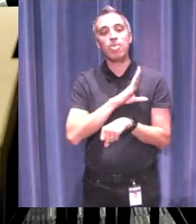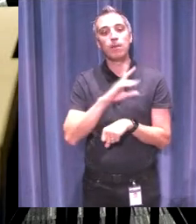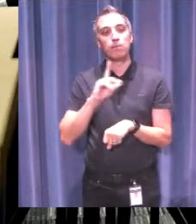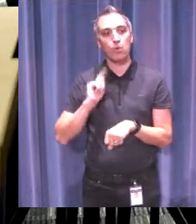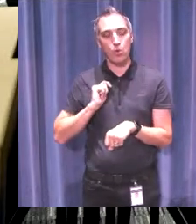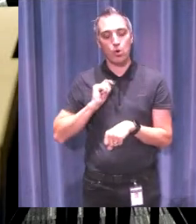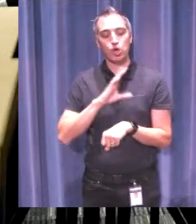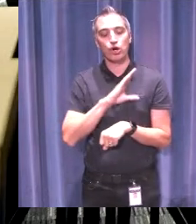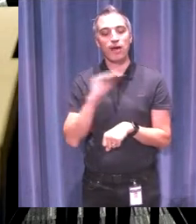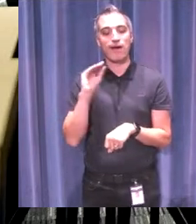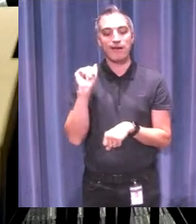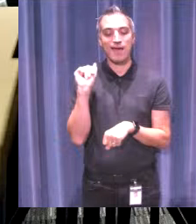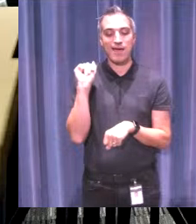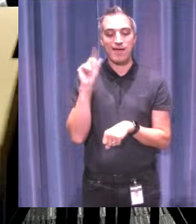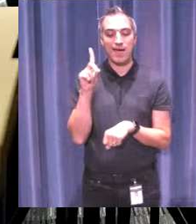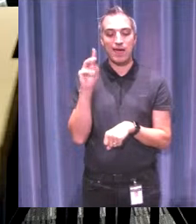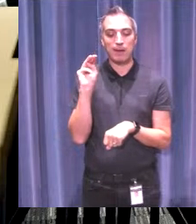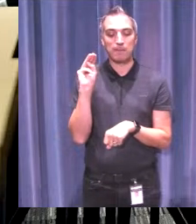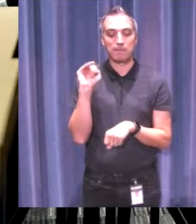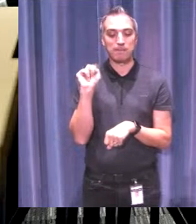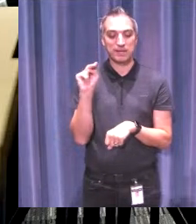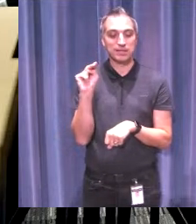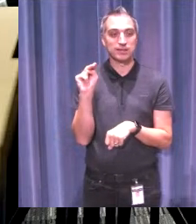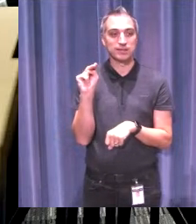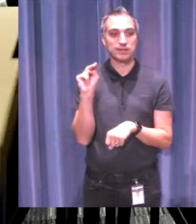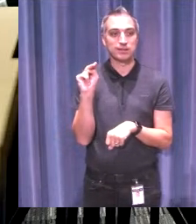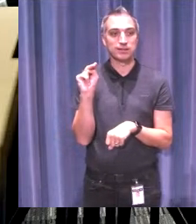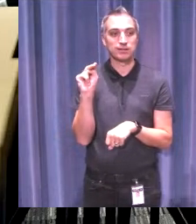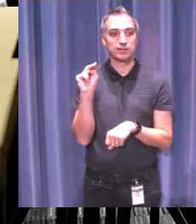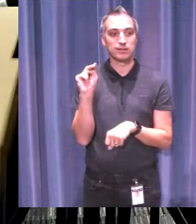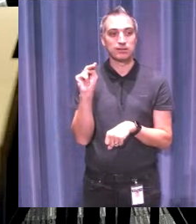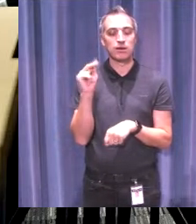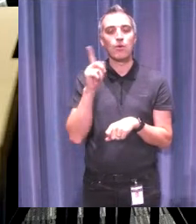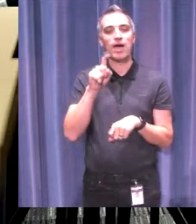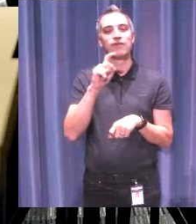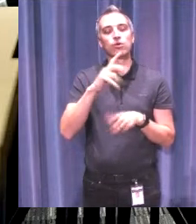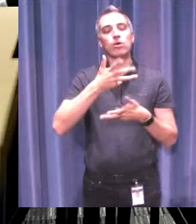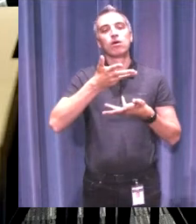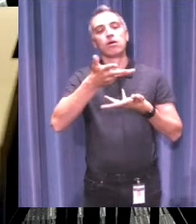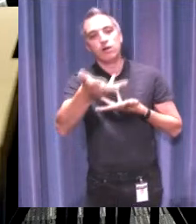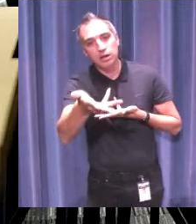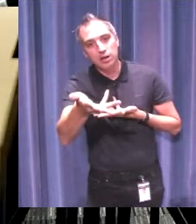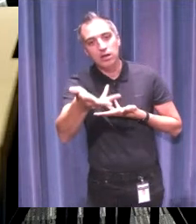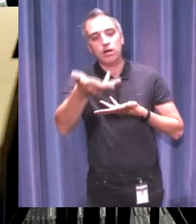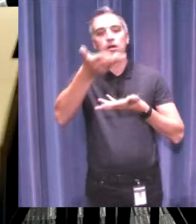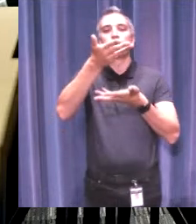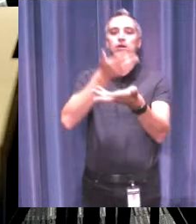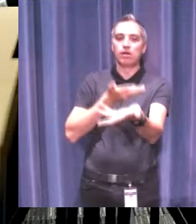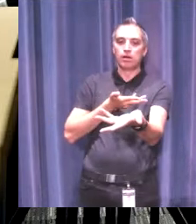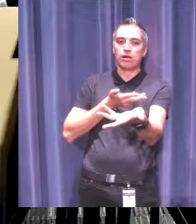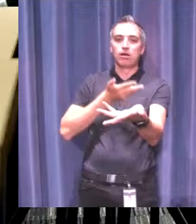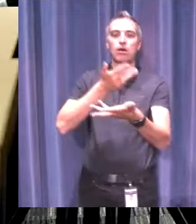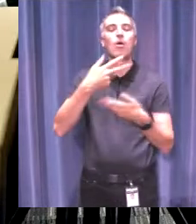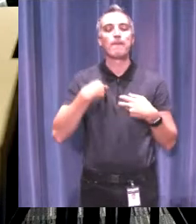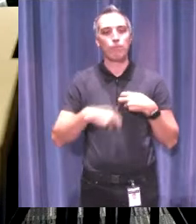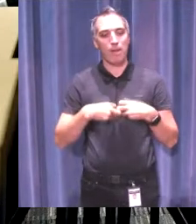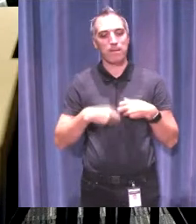and the administration. It's give and take. There's problems both